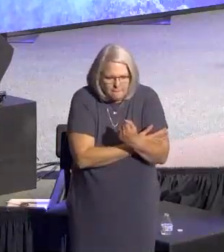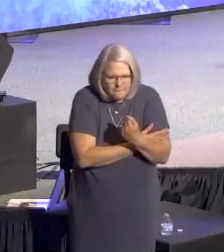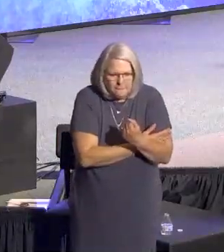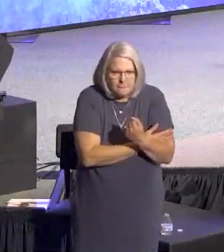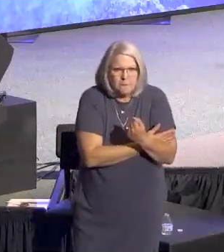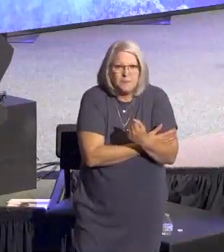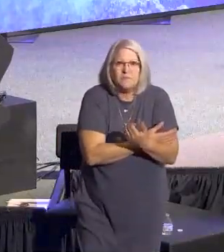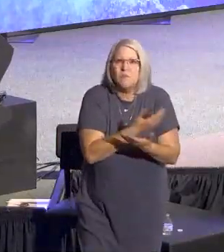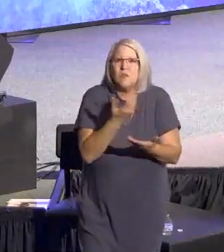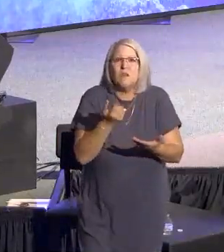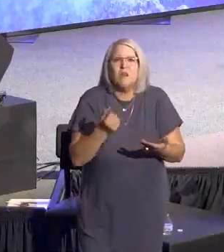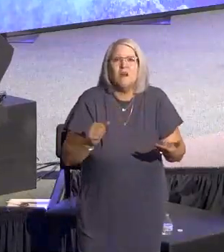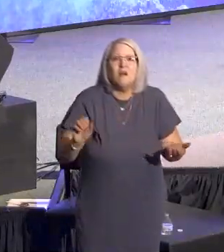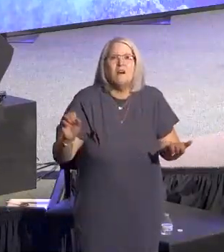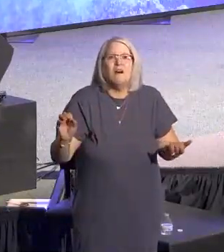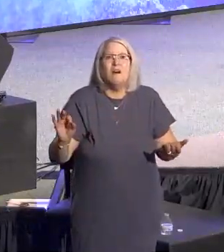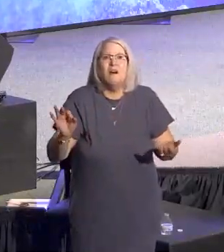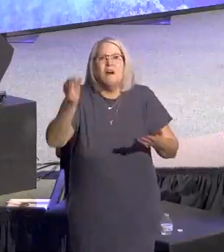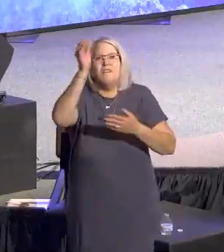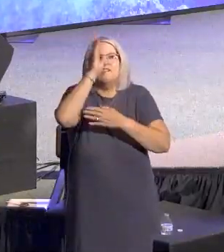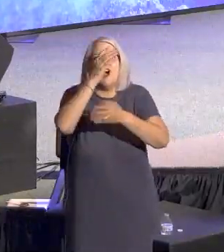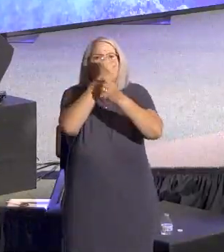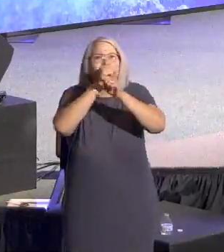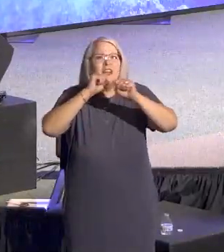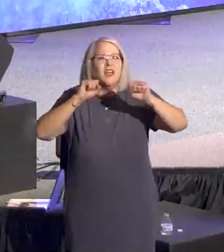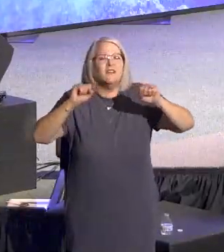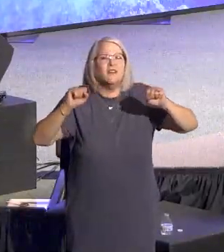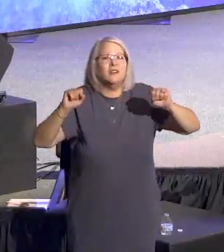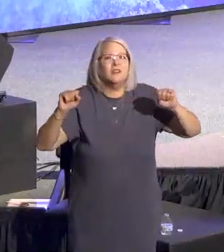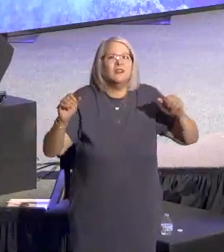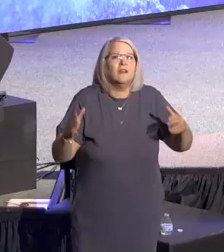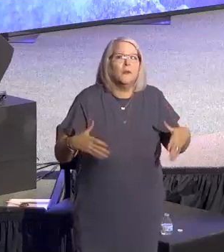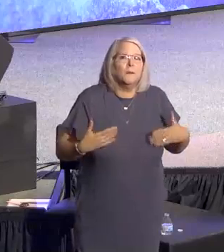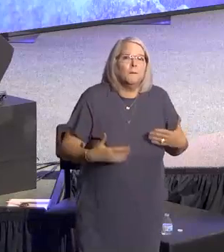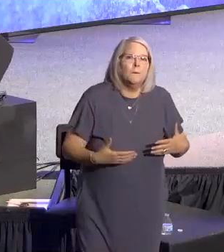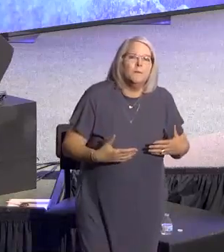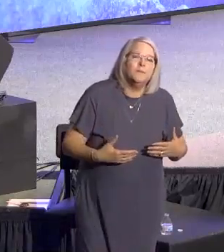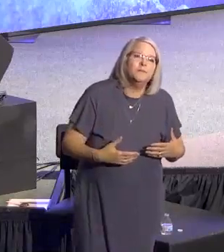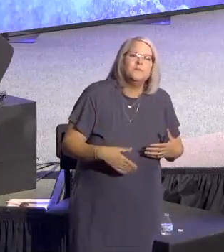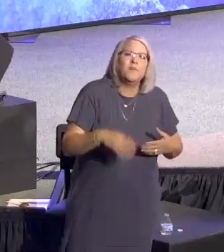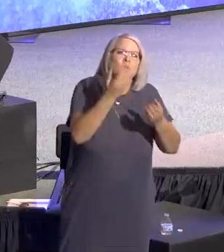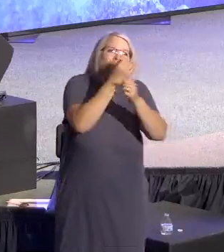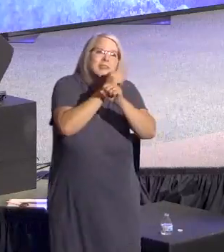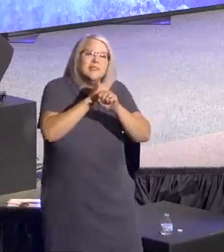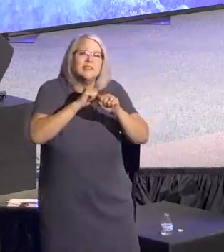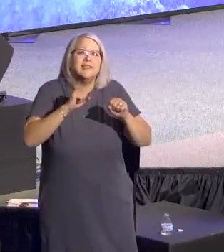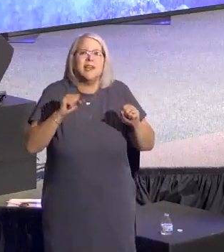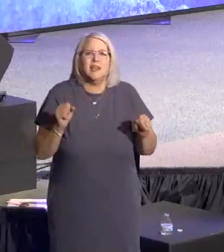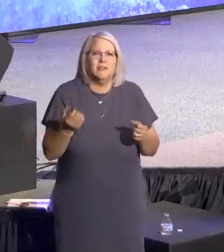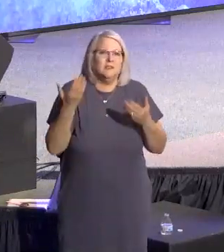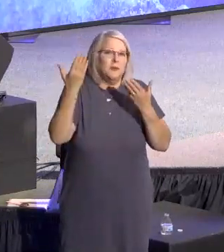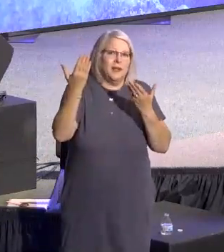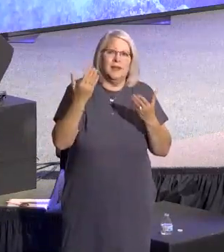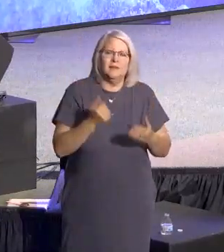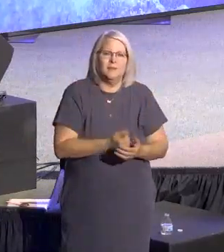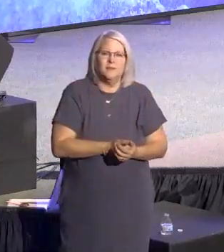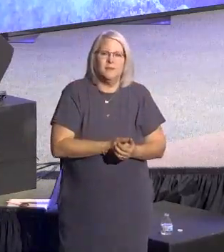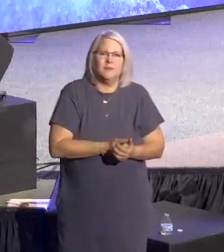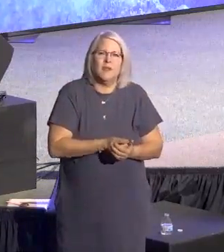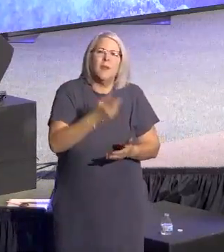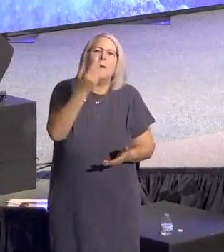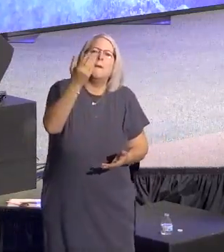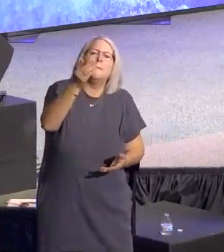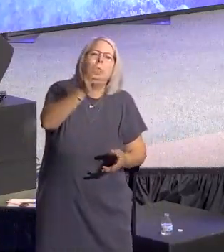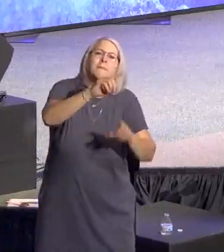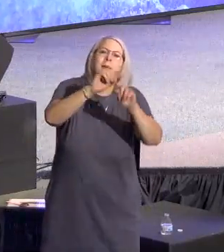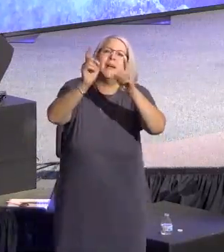God to save me. We are saved by grace. We're saved by grace. But he also gives